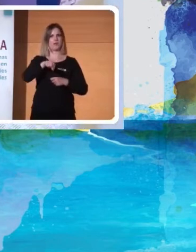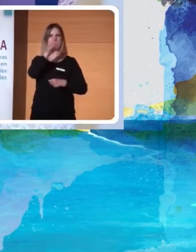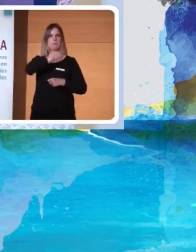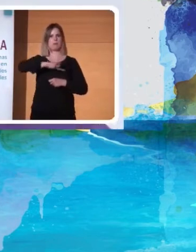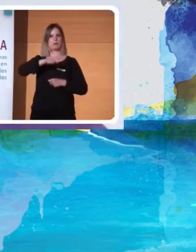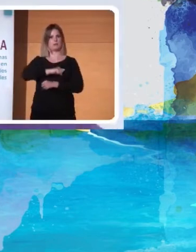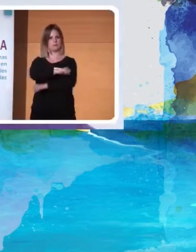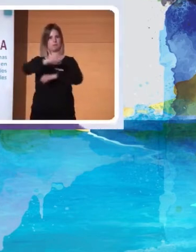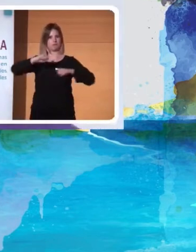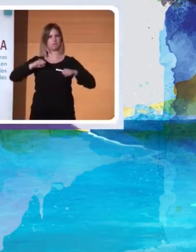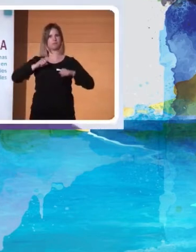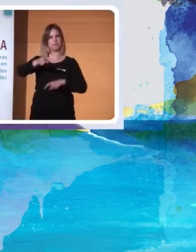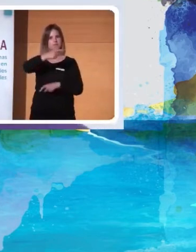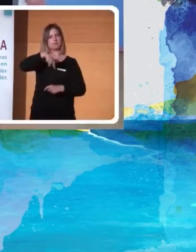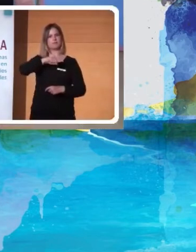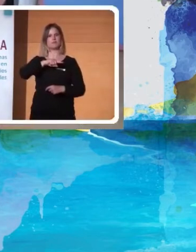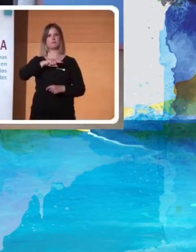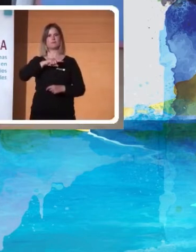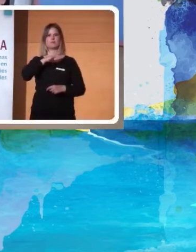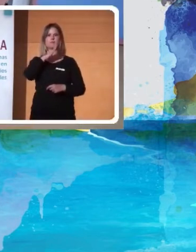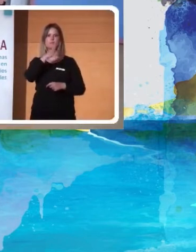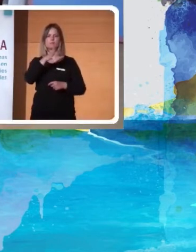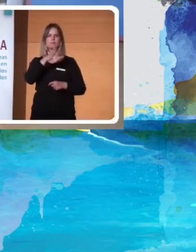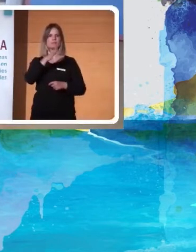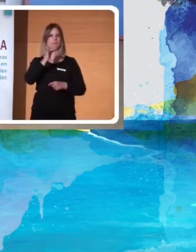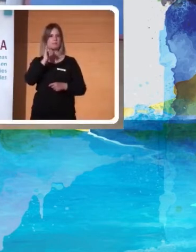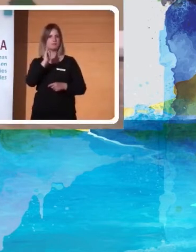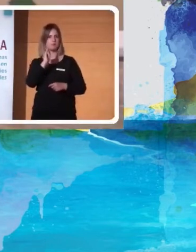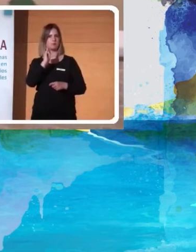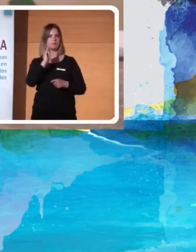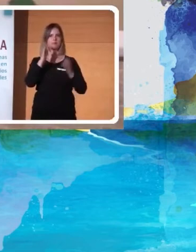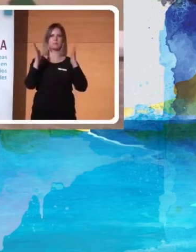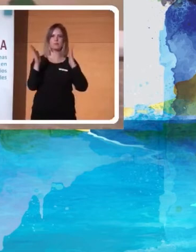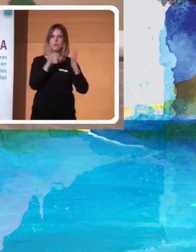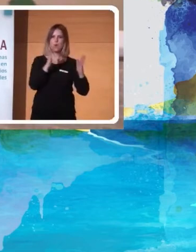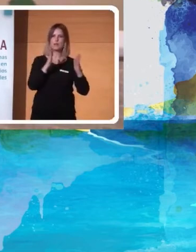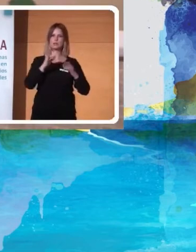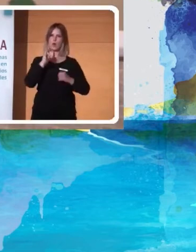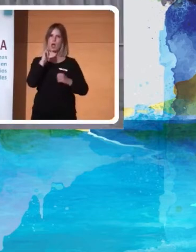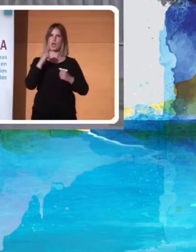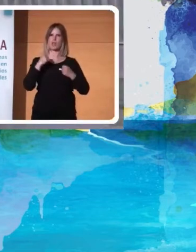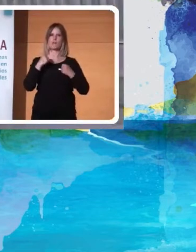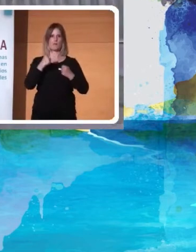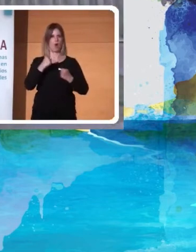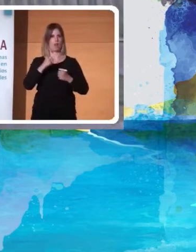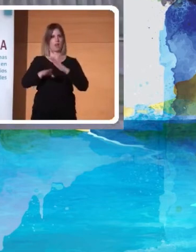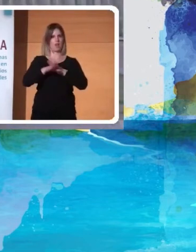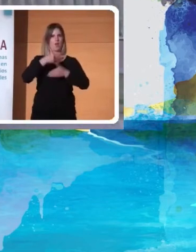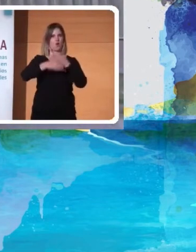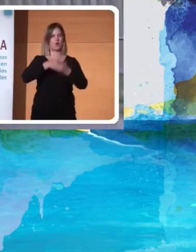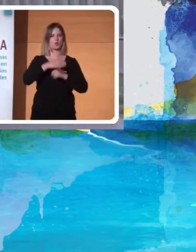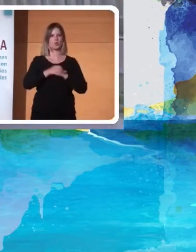just rewarding for them, it strengthened them. It provided them with